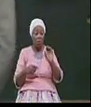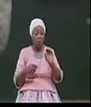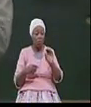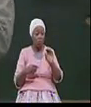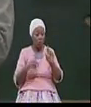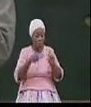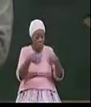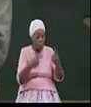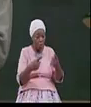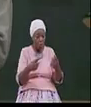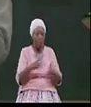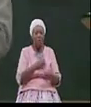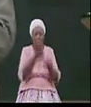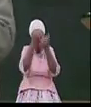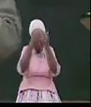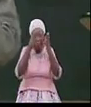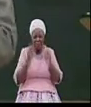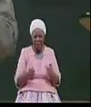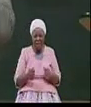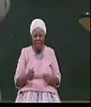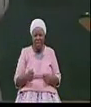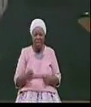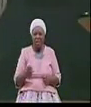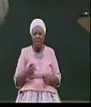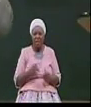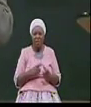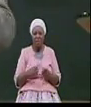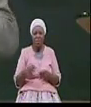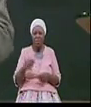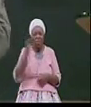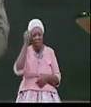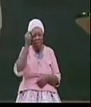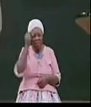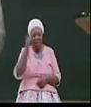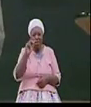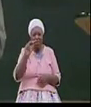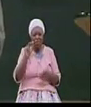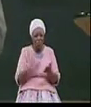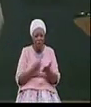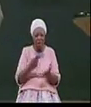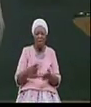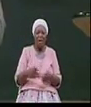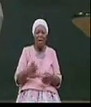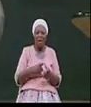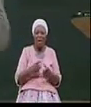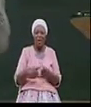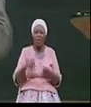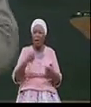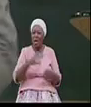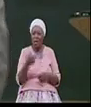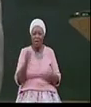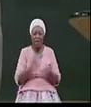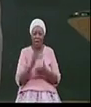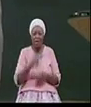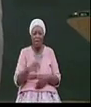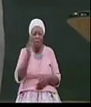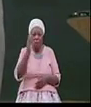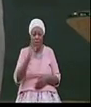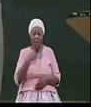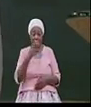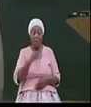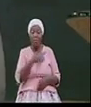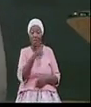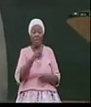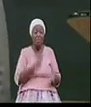and obey. They don't argue. They don't, once their pastor says this, they believe he has heard from